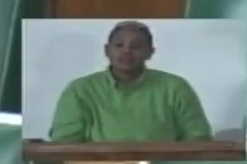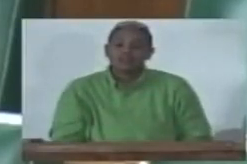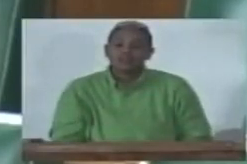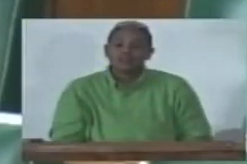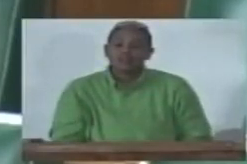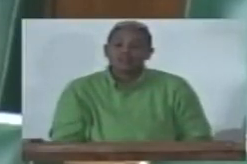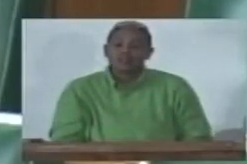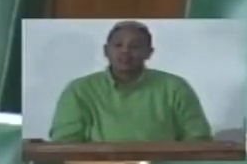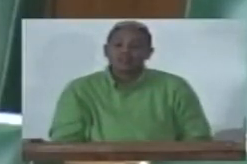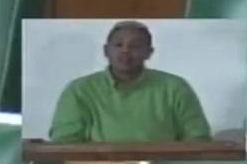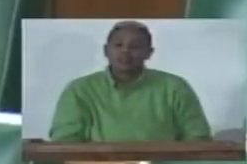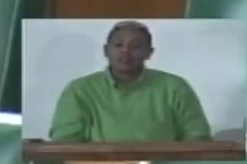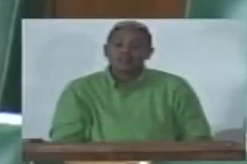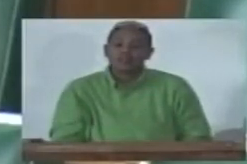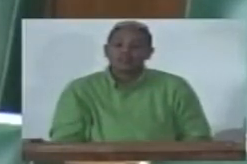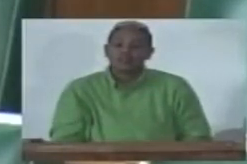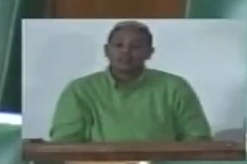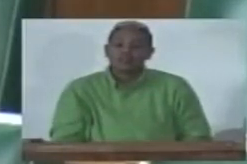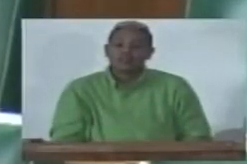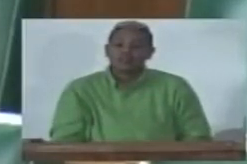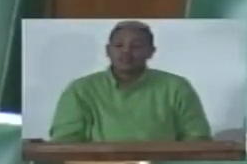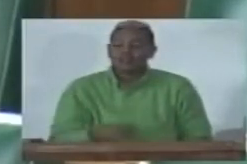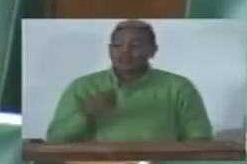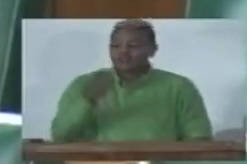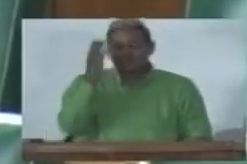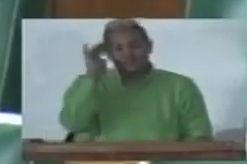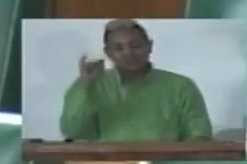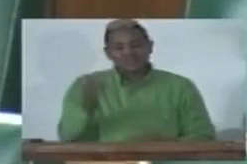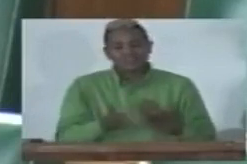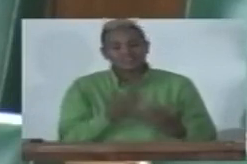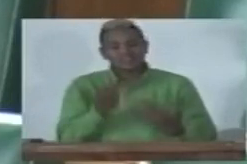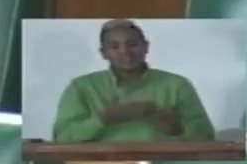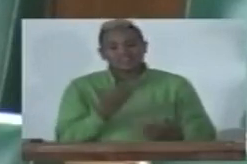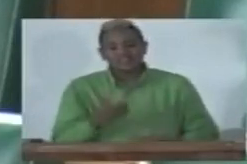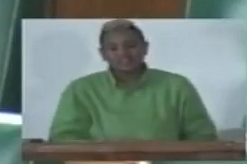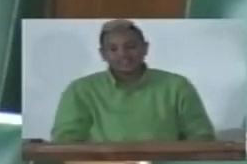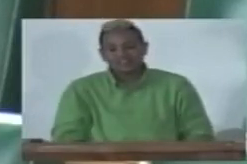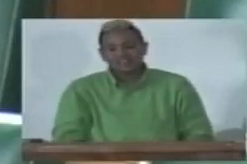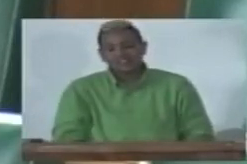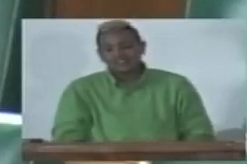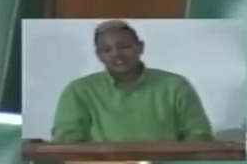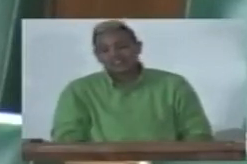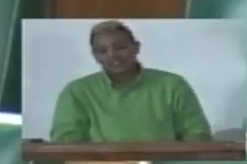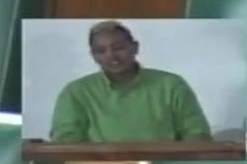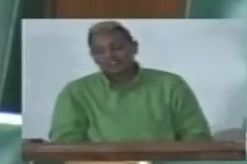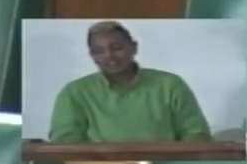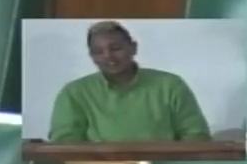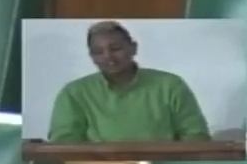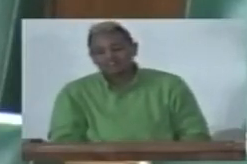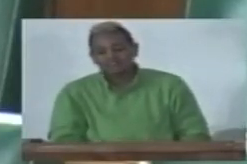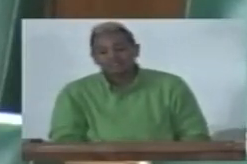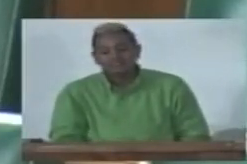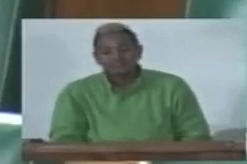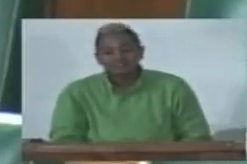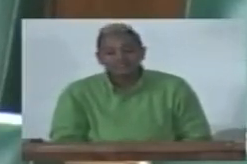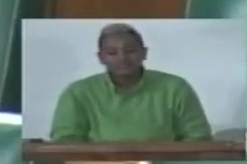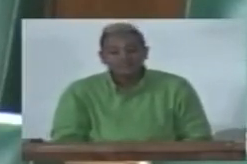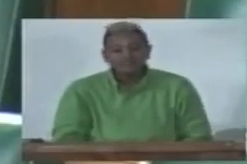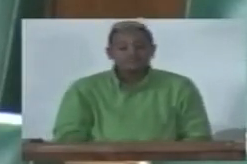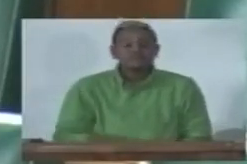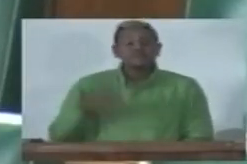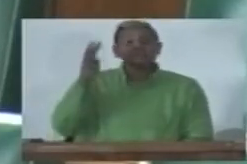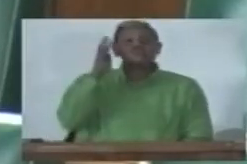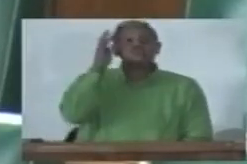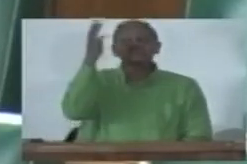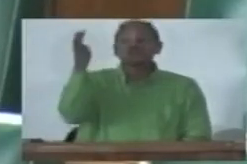Mayor, you know that's easy. Just do it. It says, create a